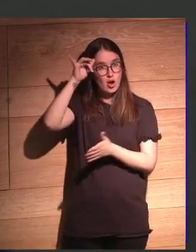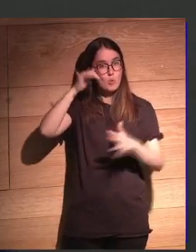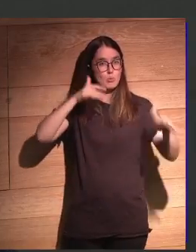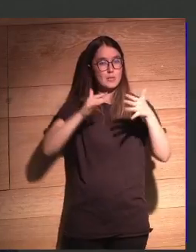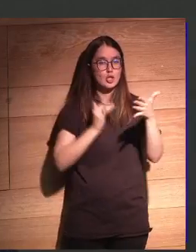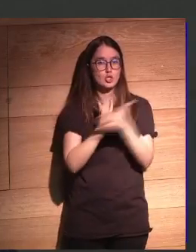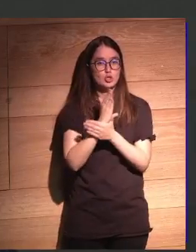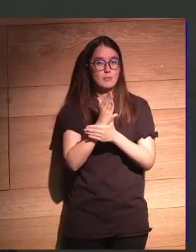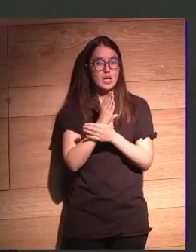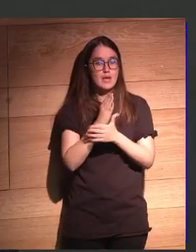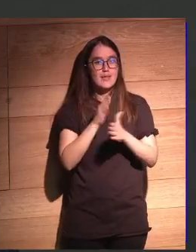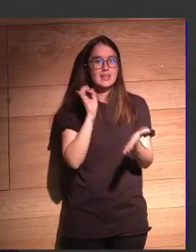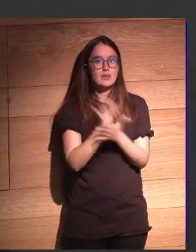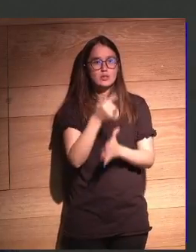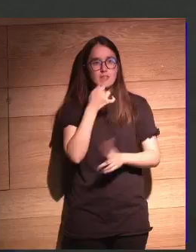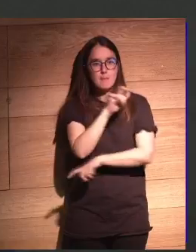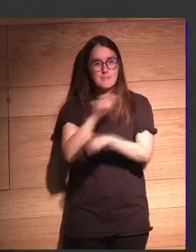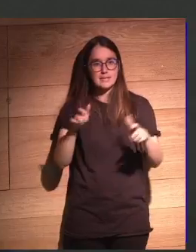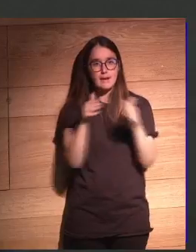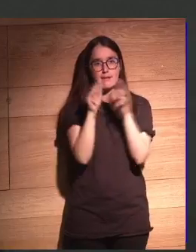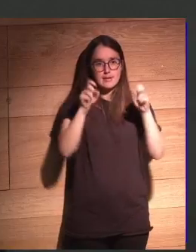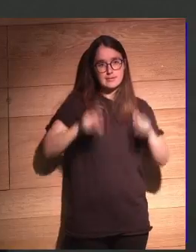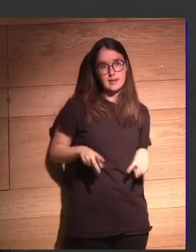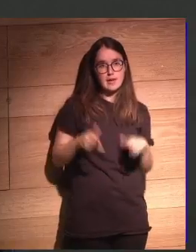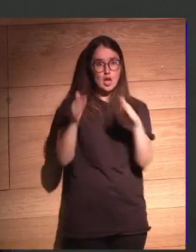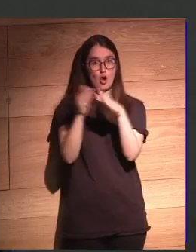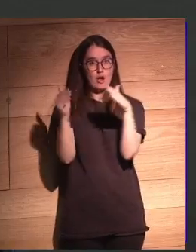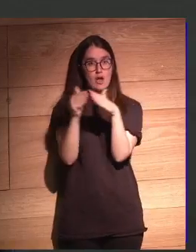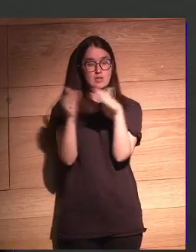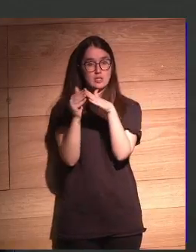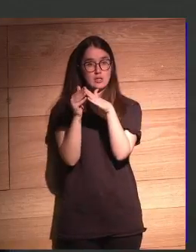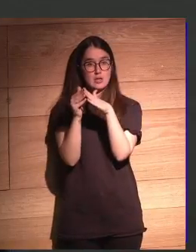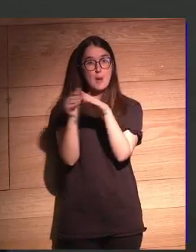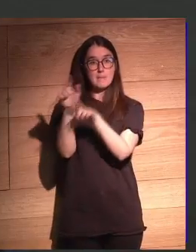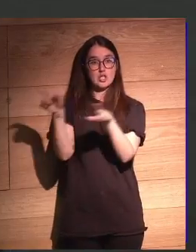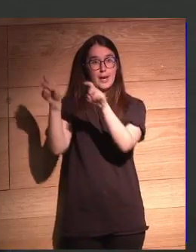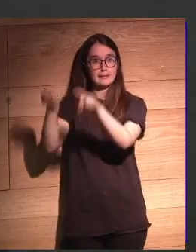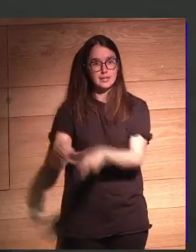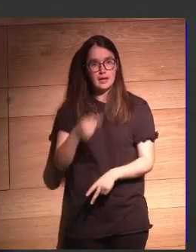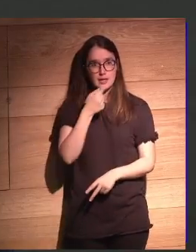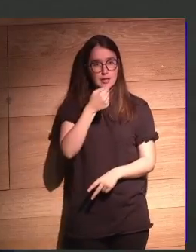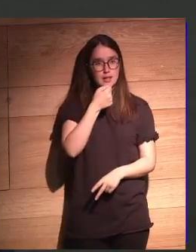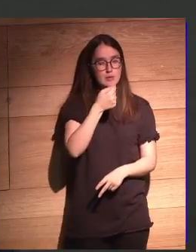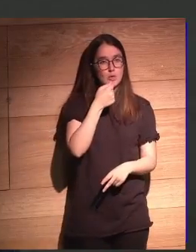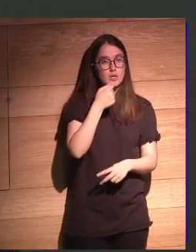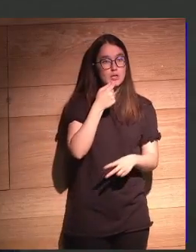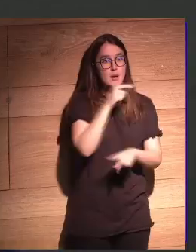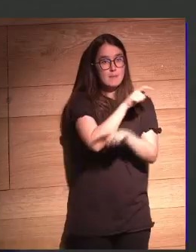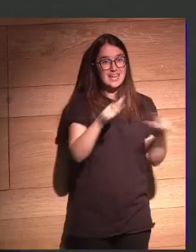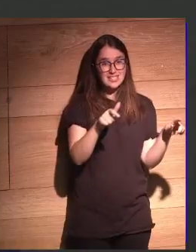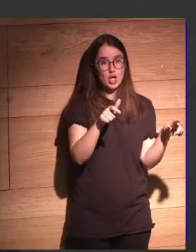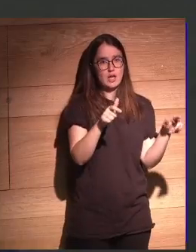about the Chicago and the Stop Eviction movement there, where they talked about people without a home and homes